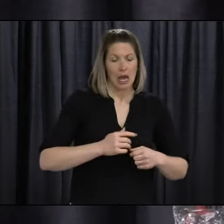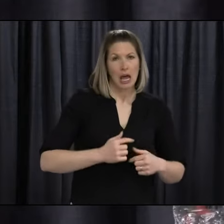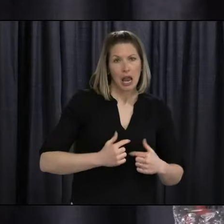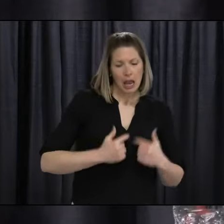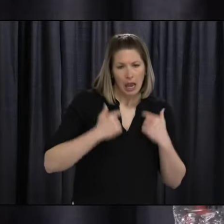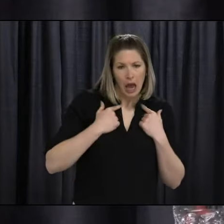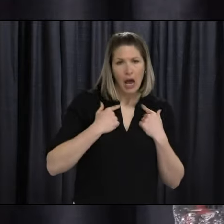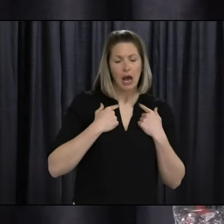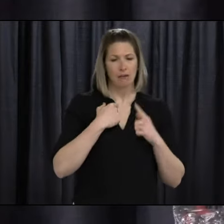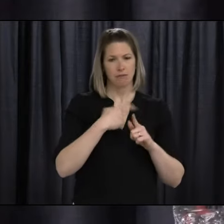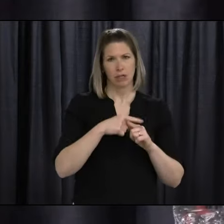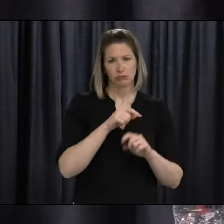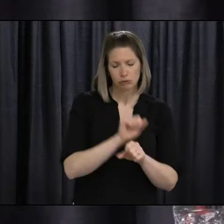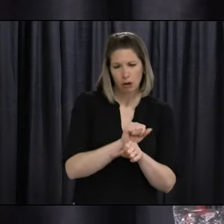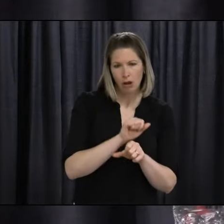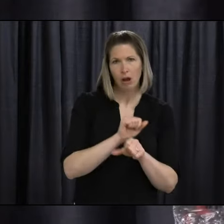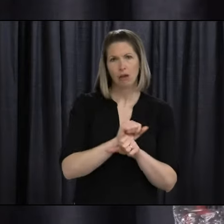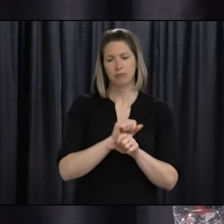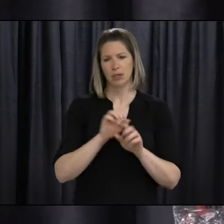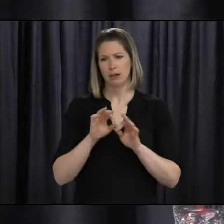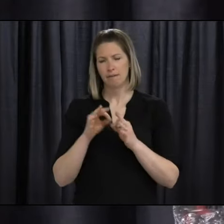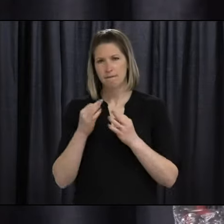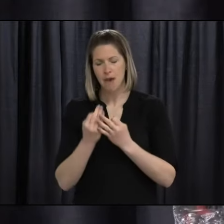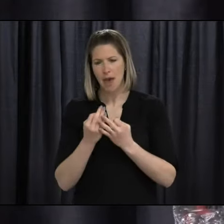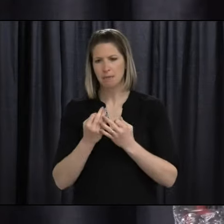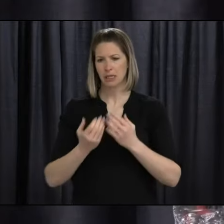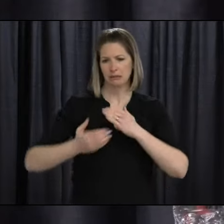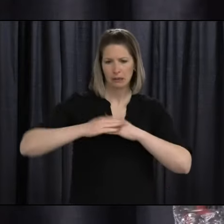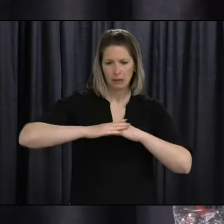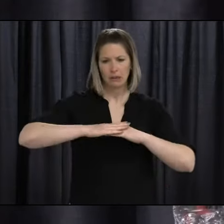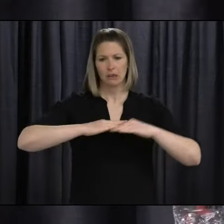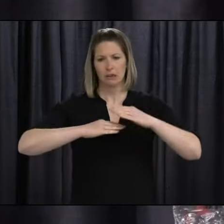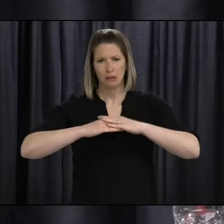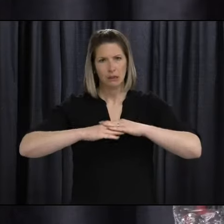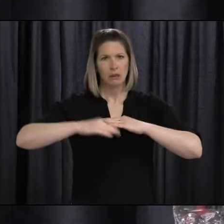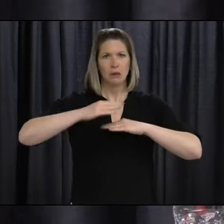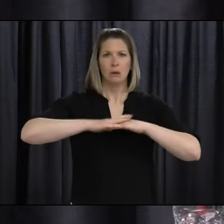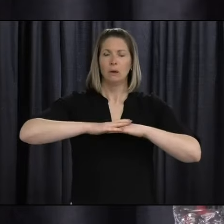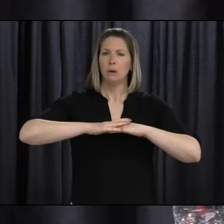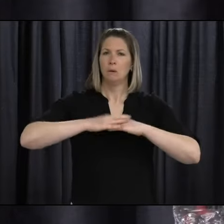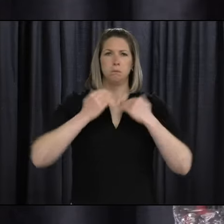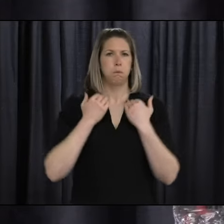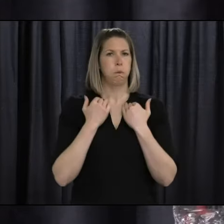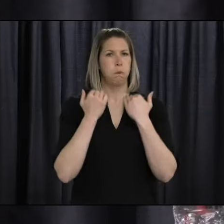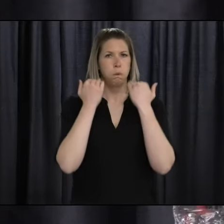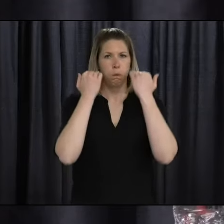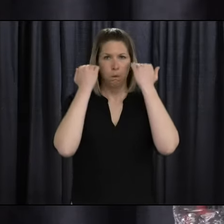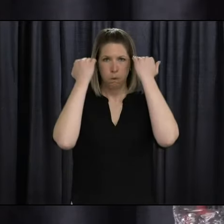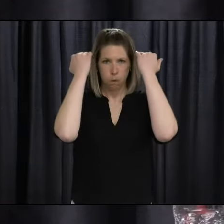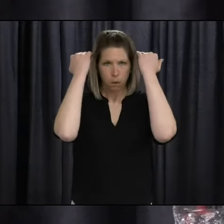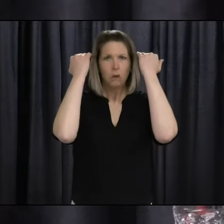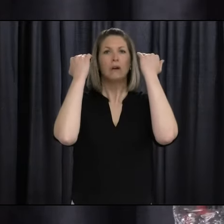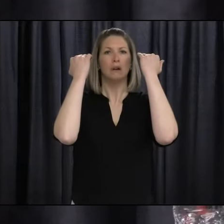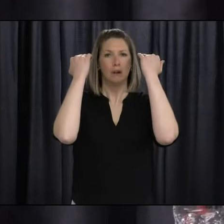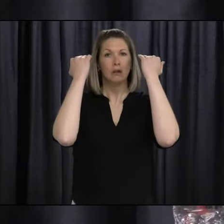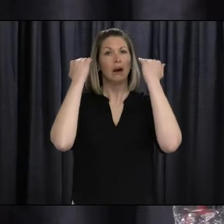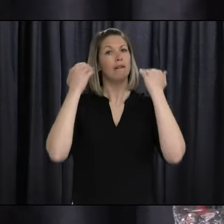when one is not stressed. And certainly stress has been a significant feature of life for everybody this last 8 weeks or